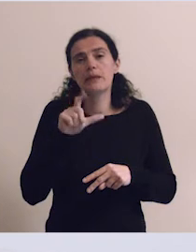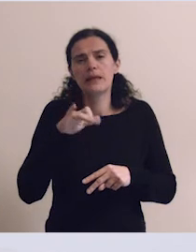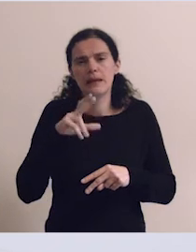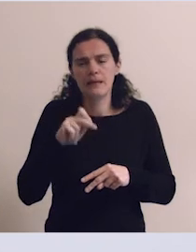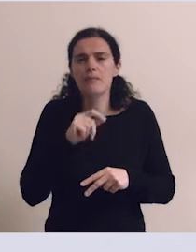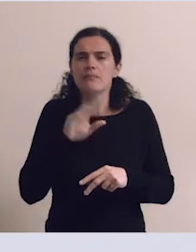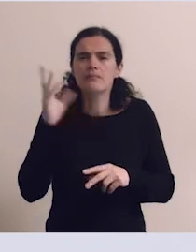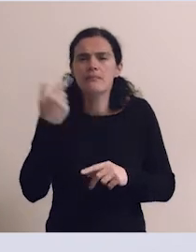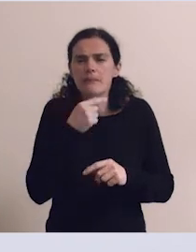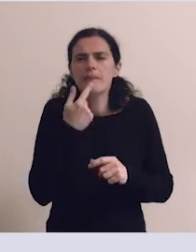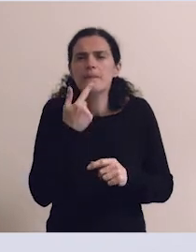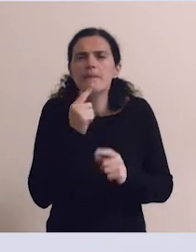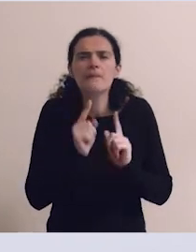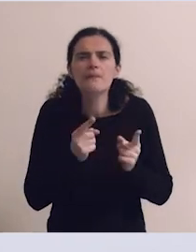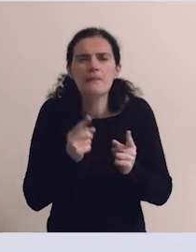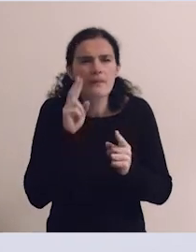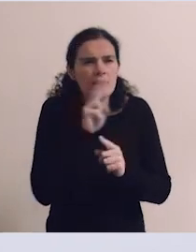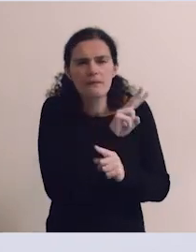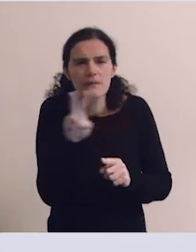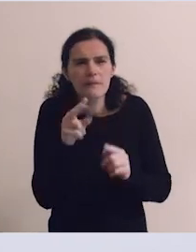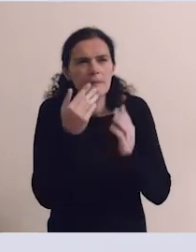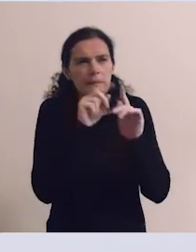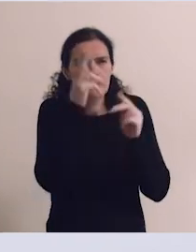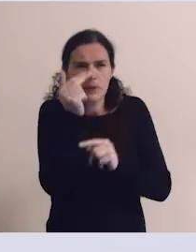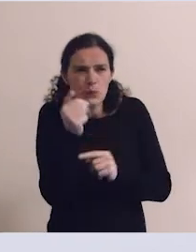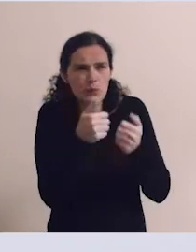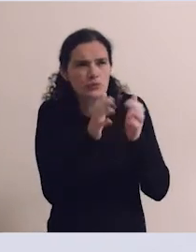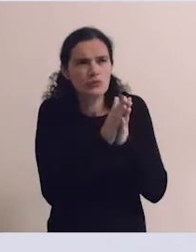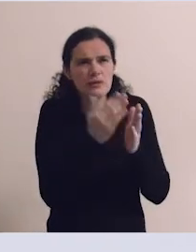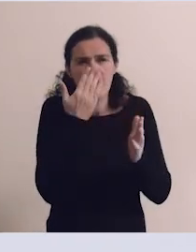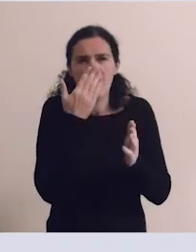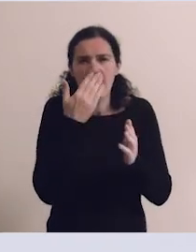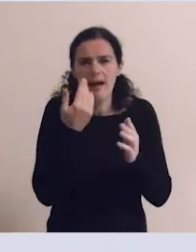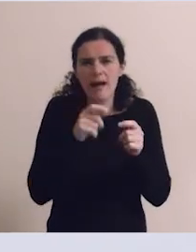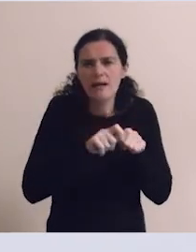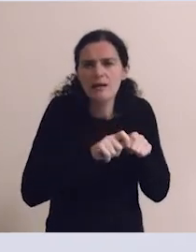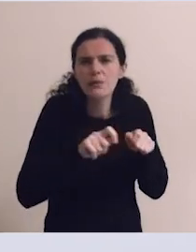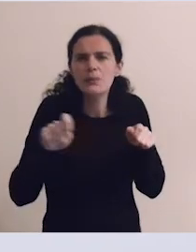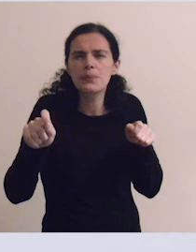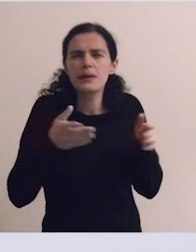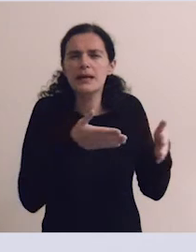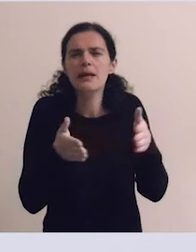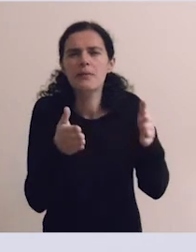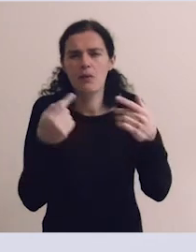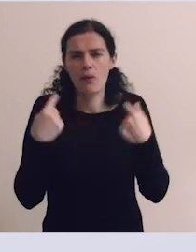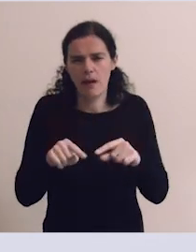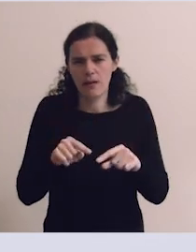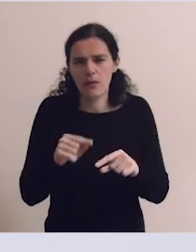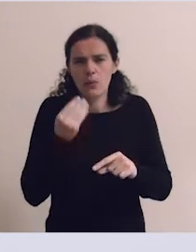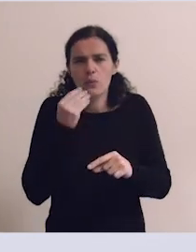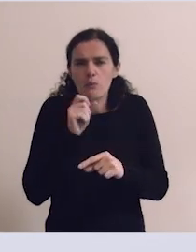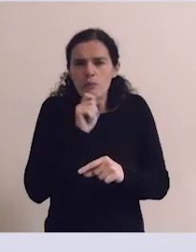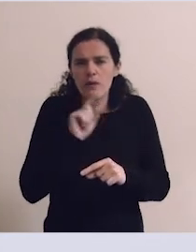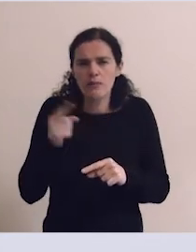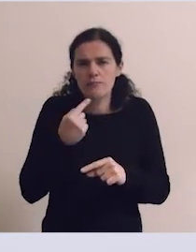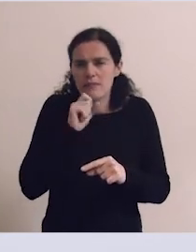conclude, when you look at all these paintings, it's about making a trace. It's about how